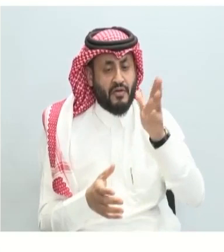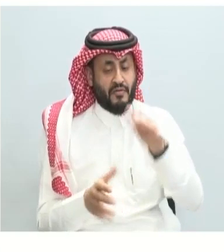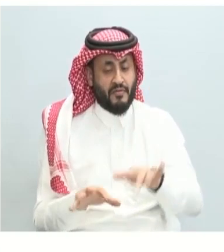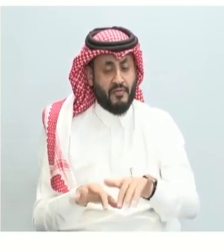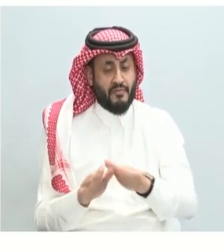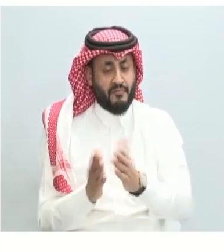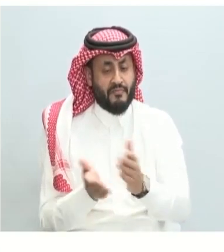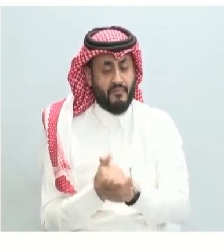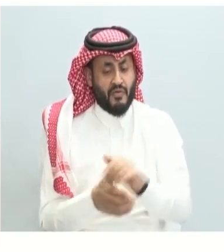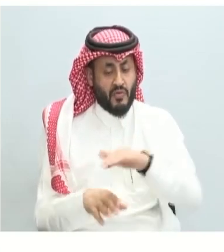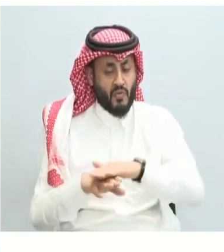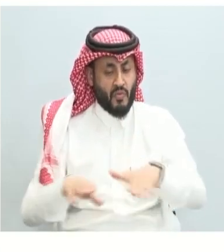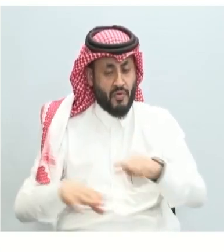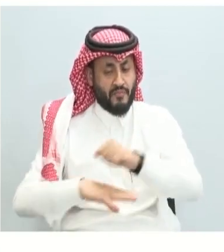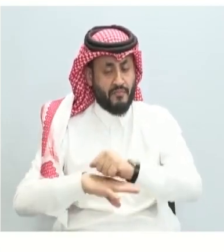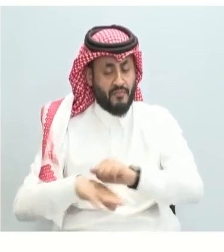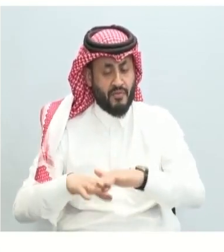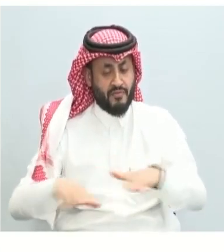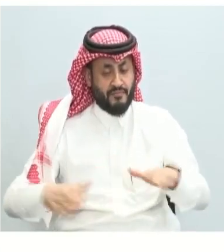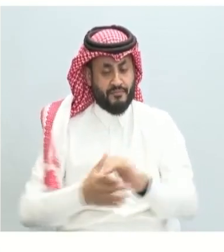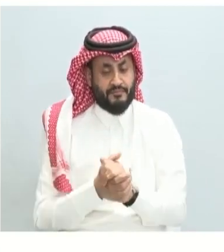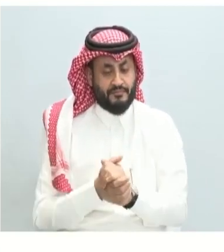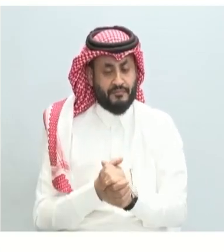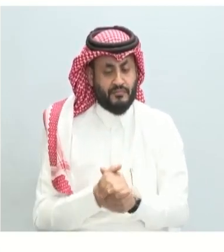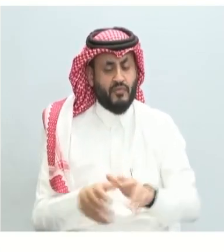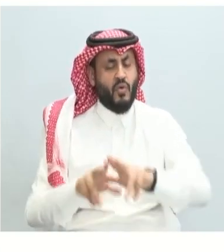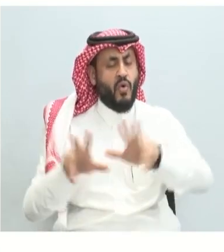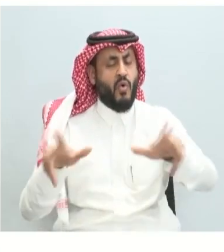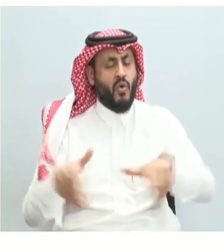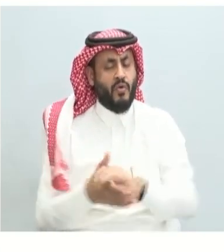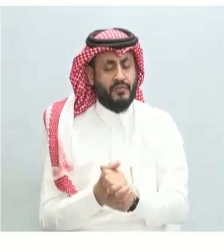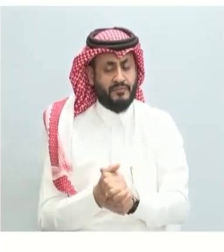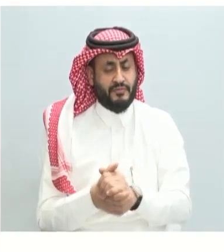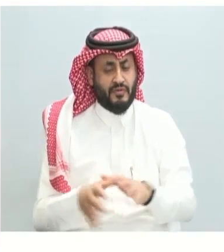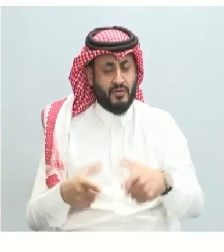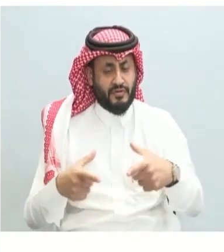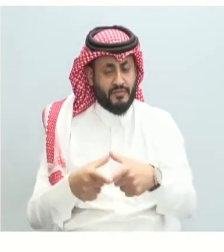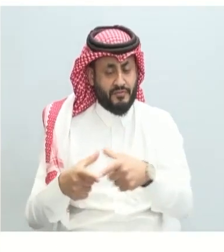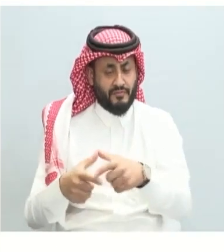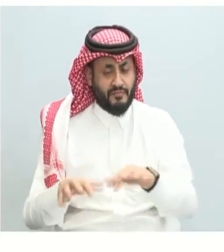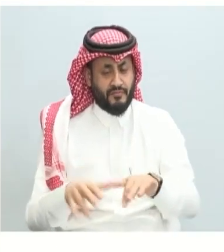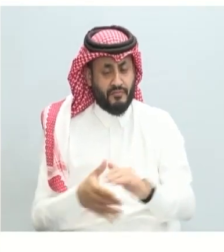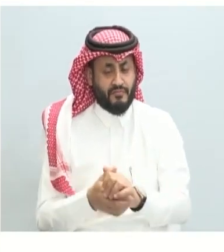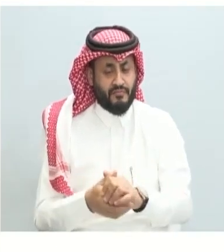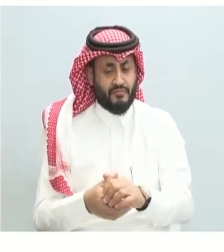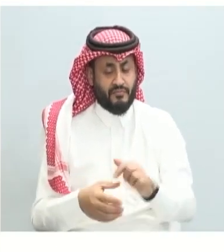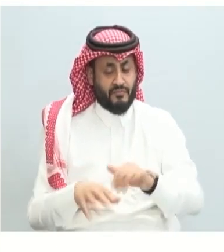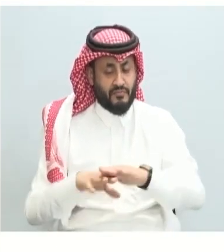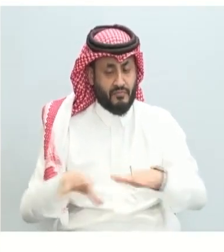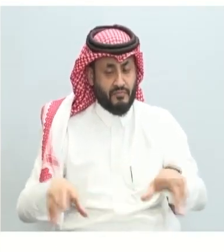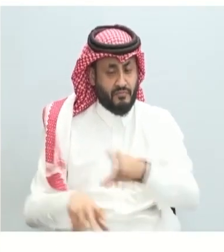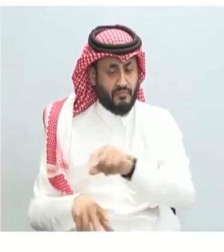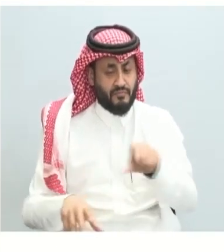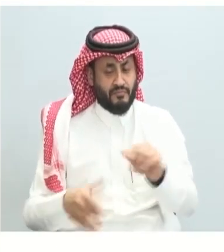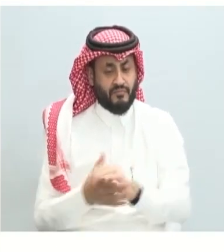laptop is on the desk. All our computer games are on the desk